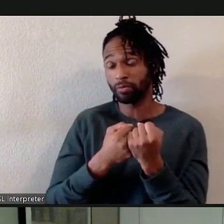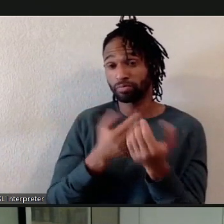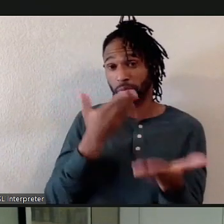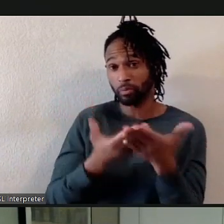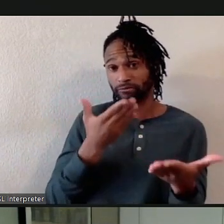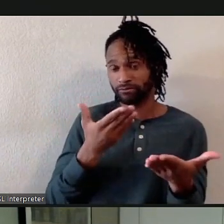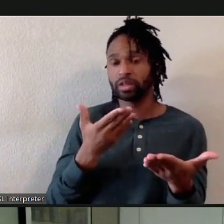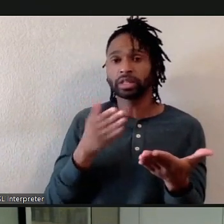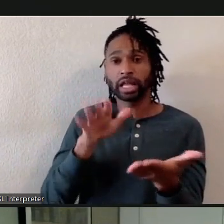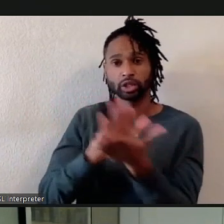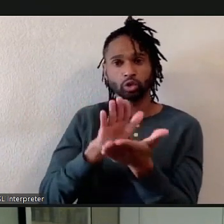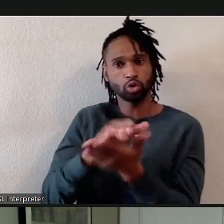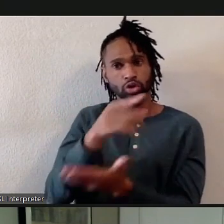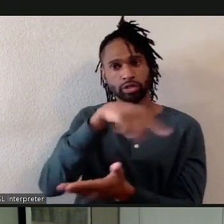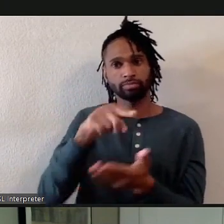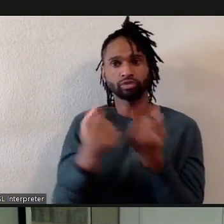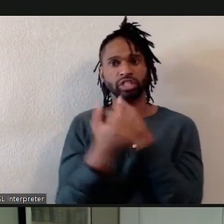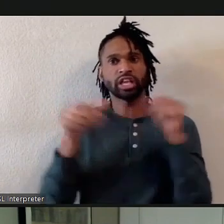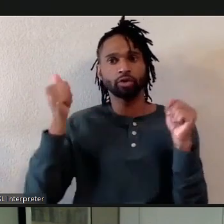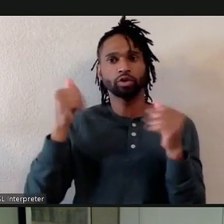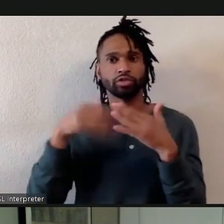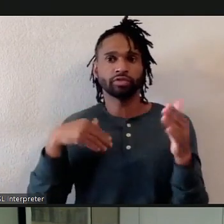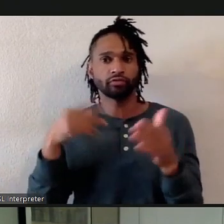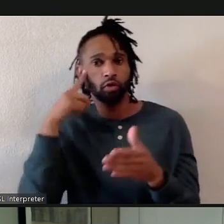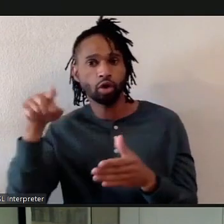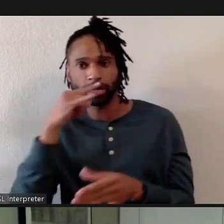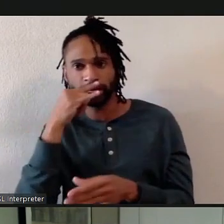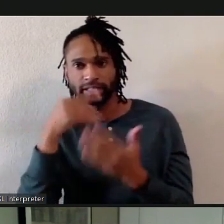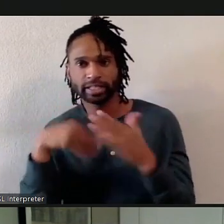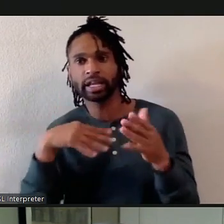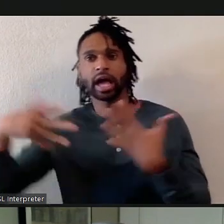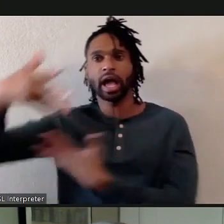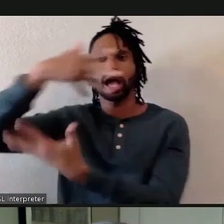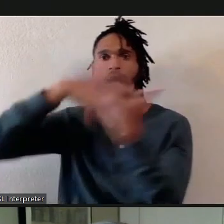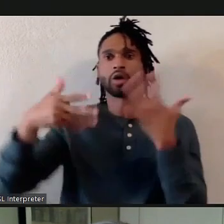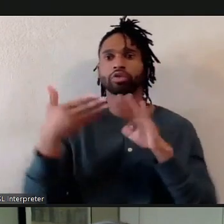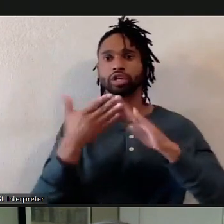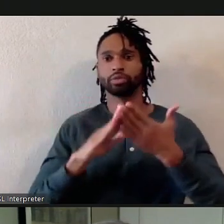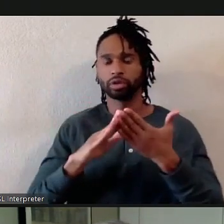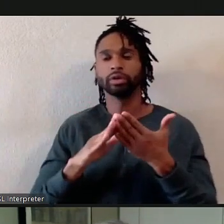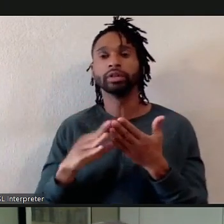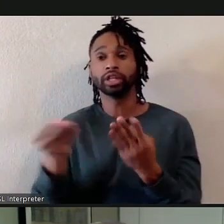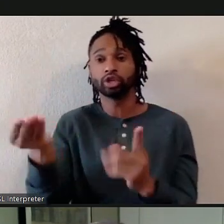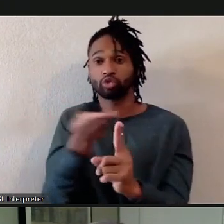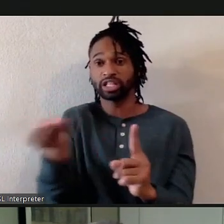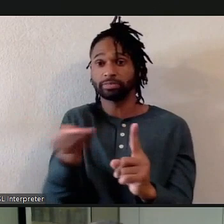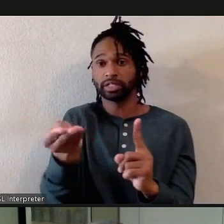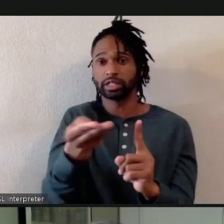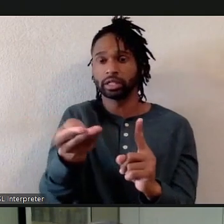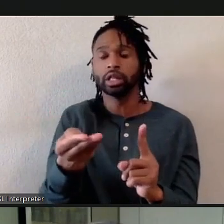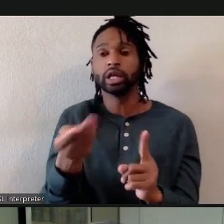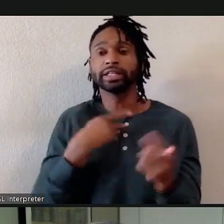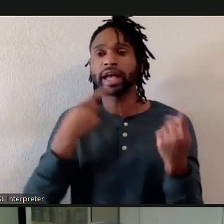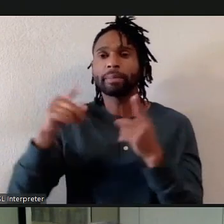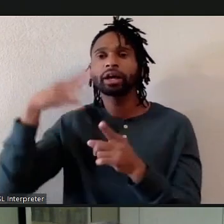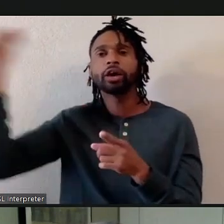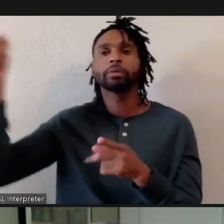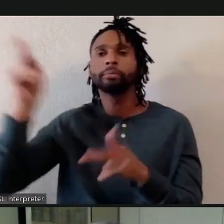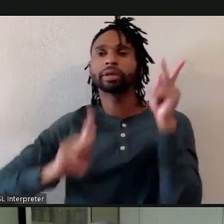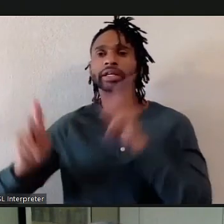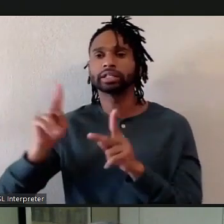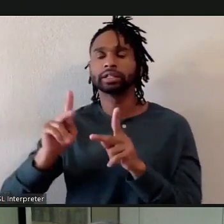schools are a safer place to be for kids than out and about in the community, and that transmission, while it's occurring elsewhere and then these positive